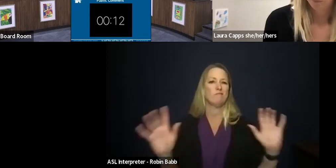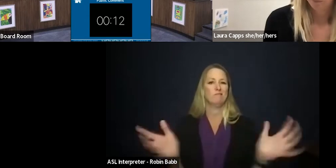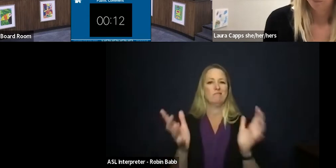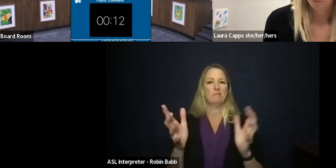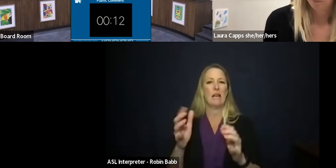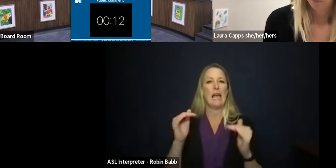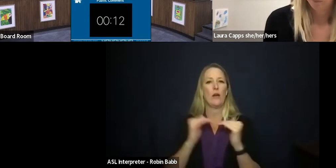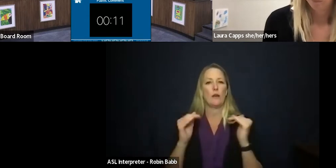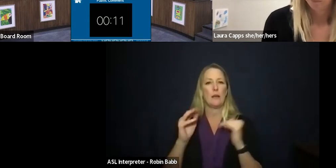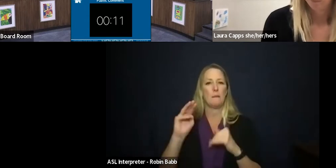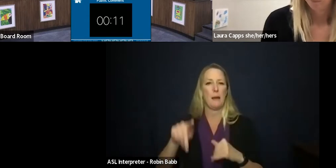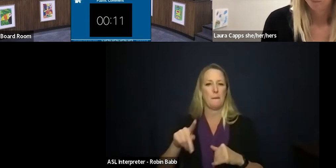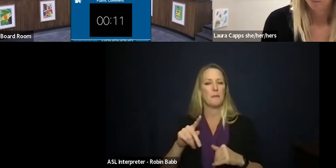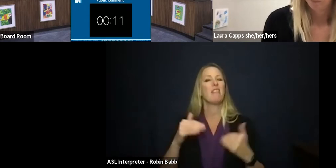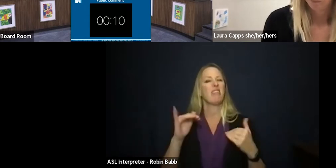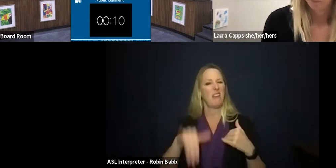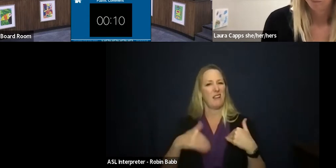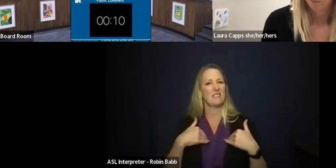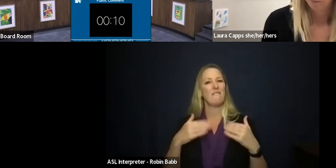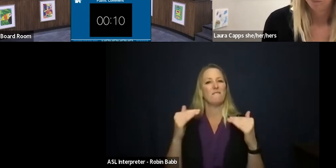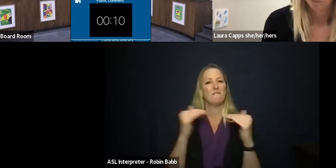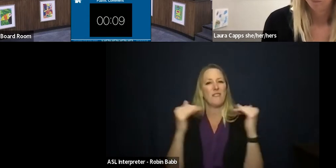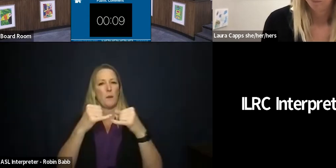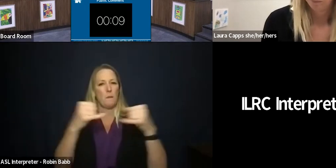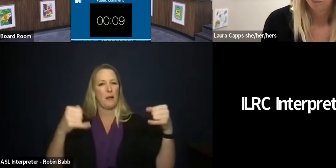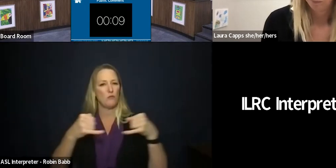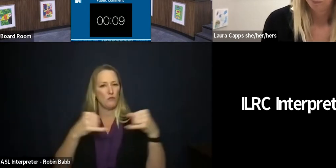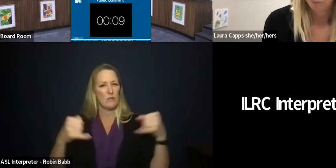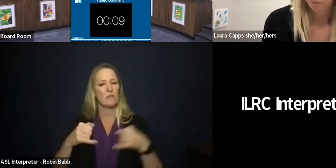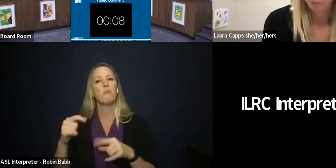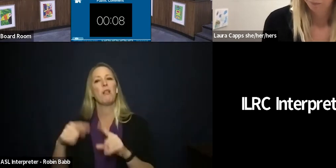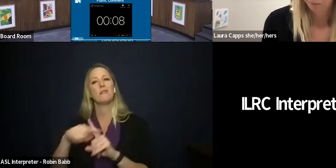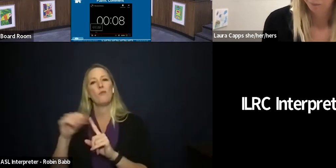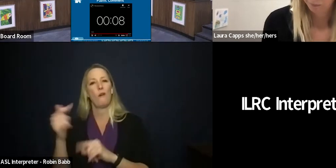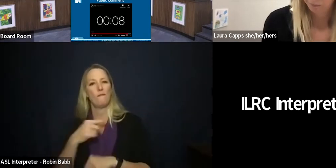boundaries and to ensure that all voices are heard thank you